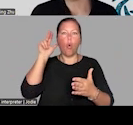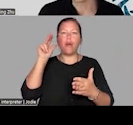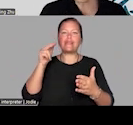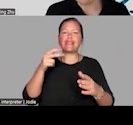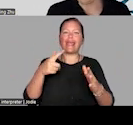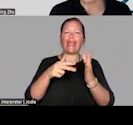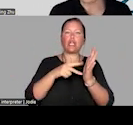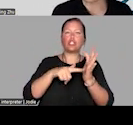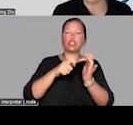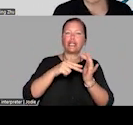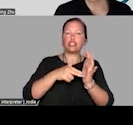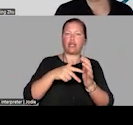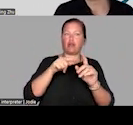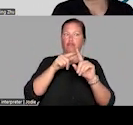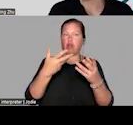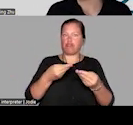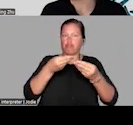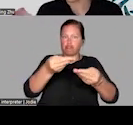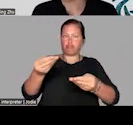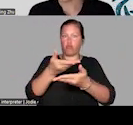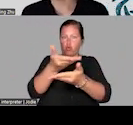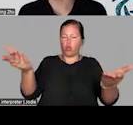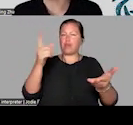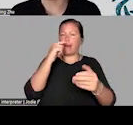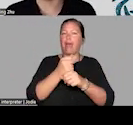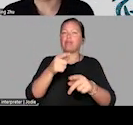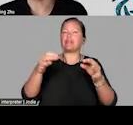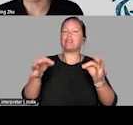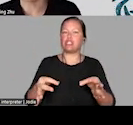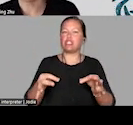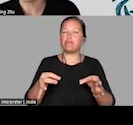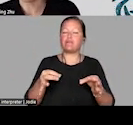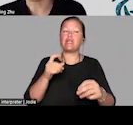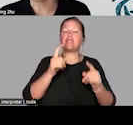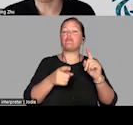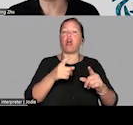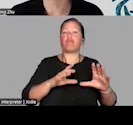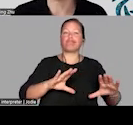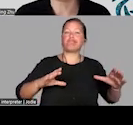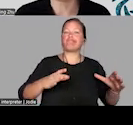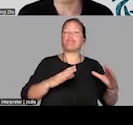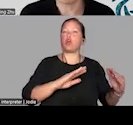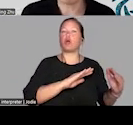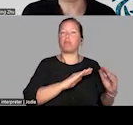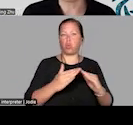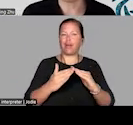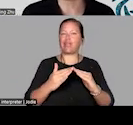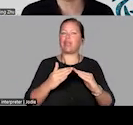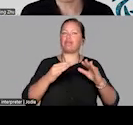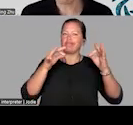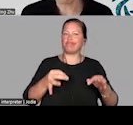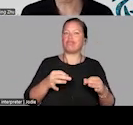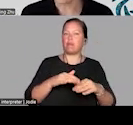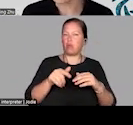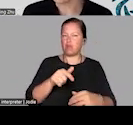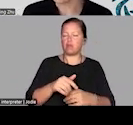So you can make that trade-off. And other times it's the community coming together to make a decision on that trade-offs.